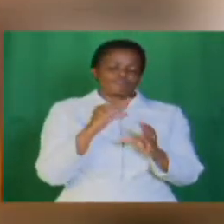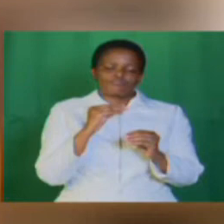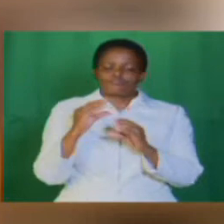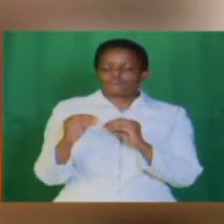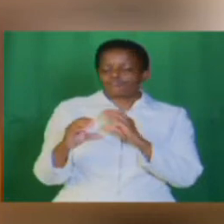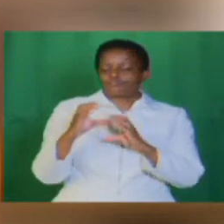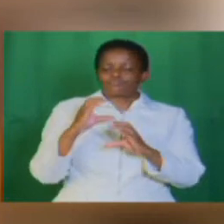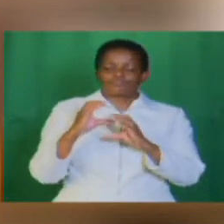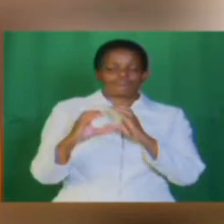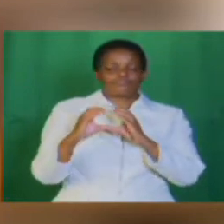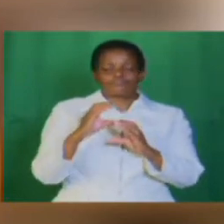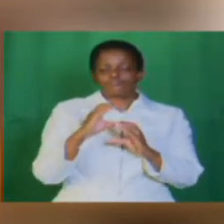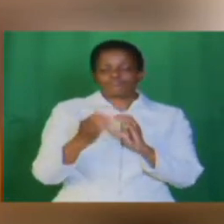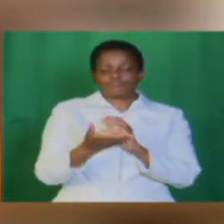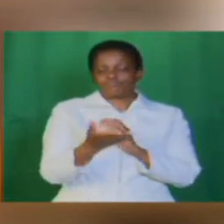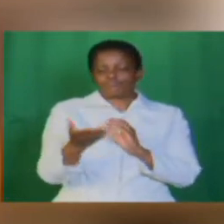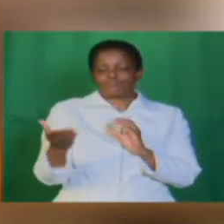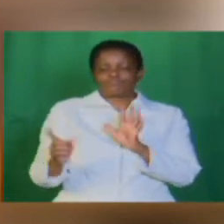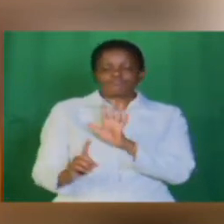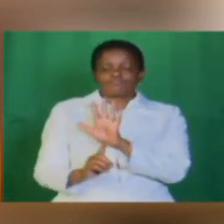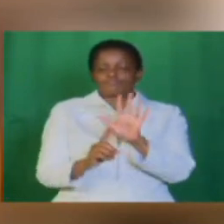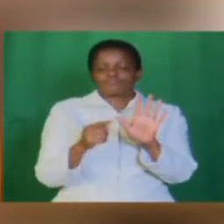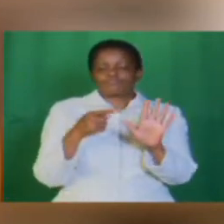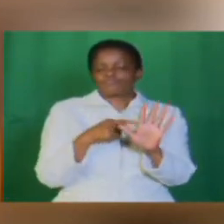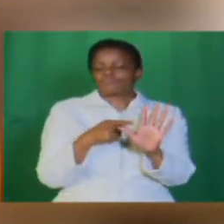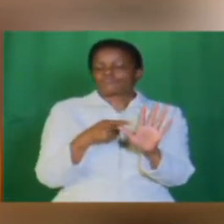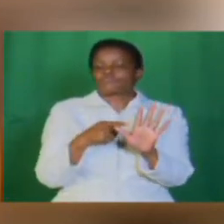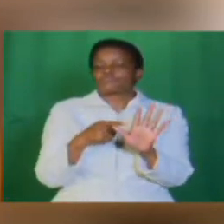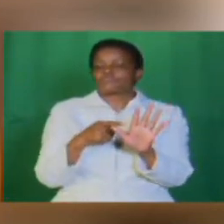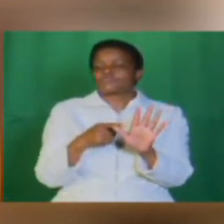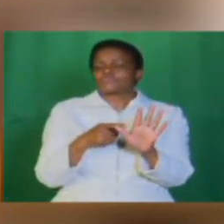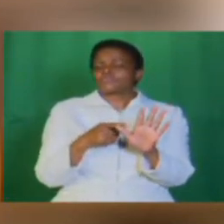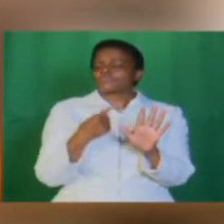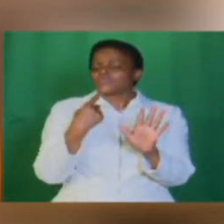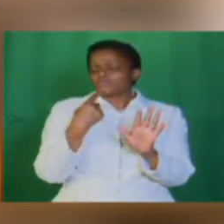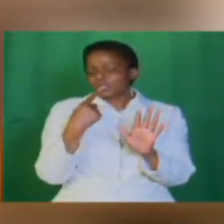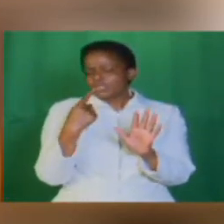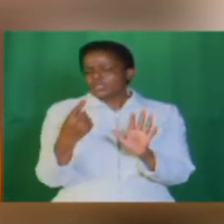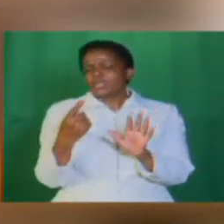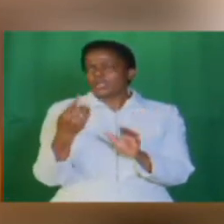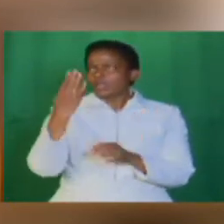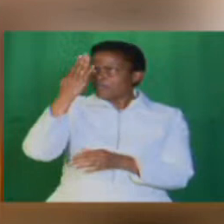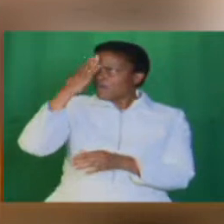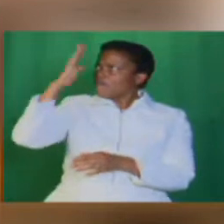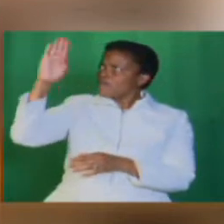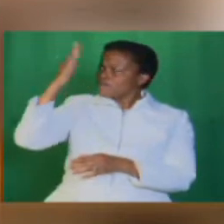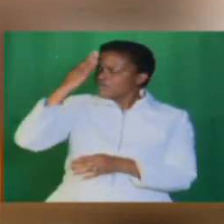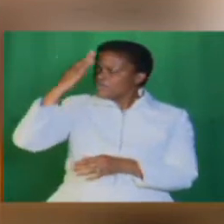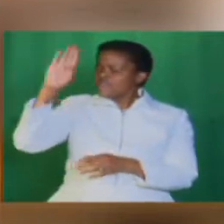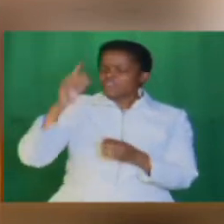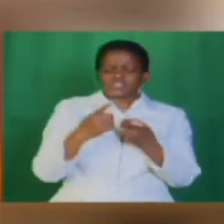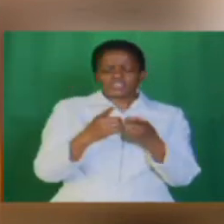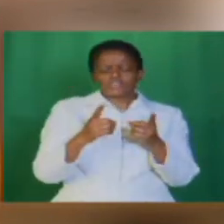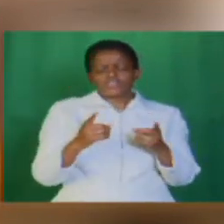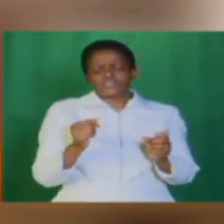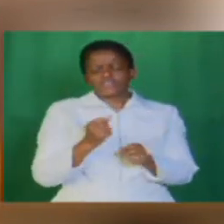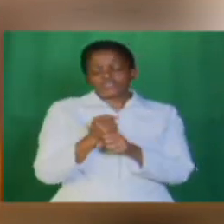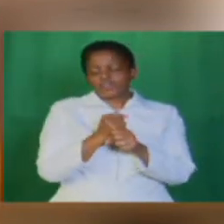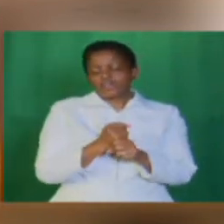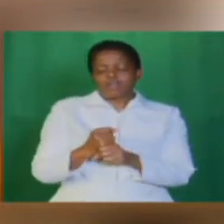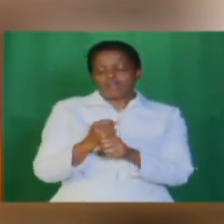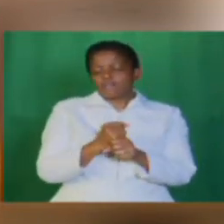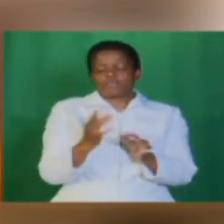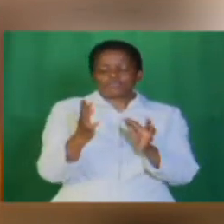how he spoke to them about the prophecies made about him in the Old